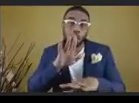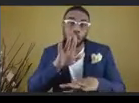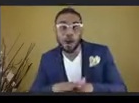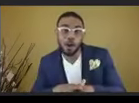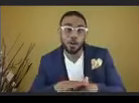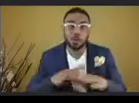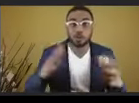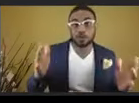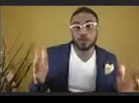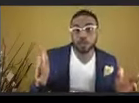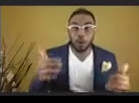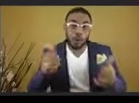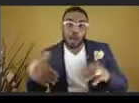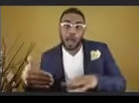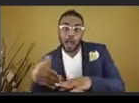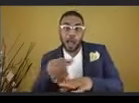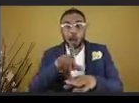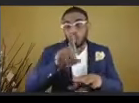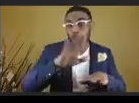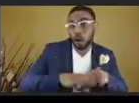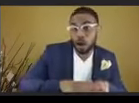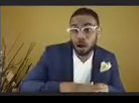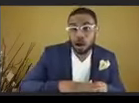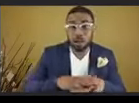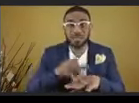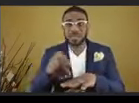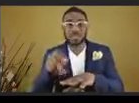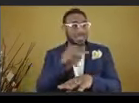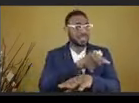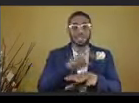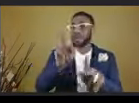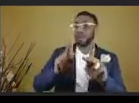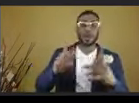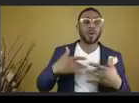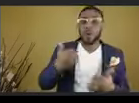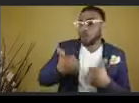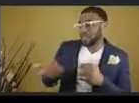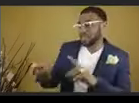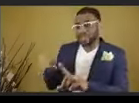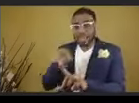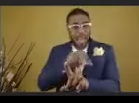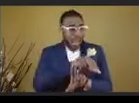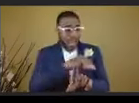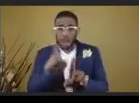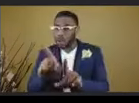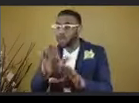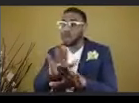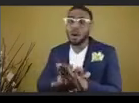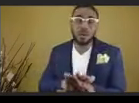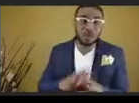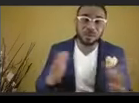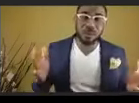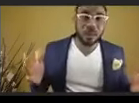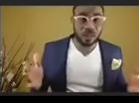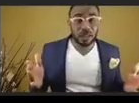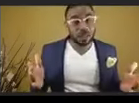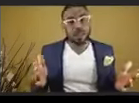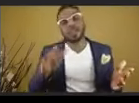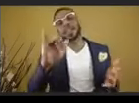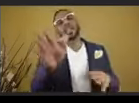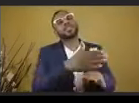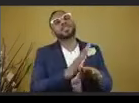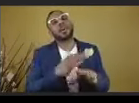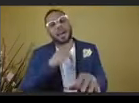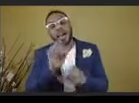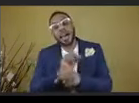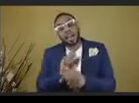on? Which side are you on, people? Which side are you on? That's a song that actually